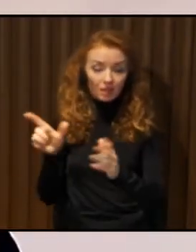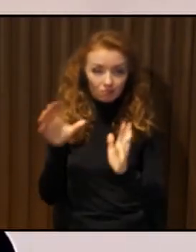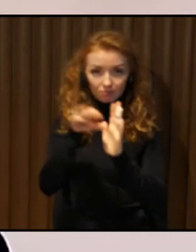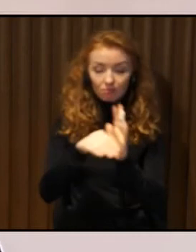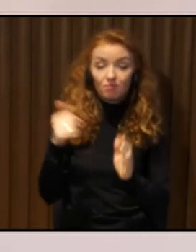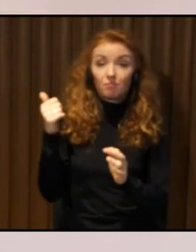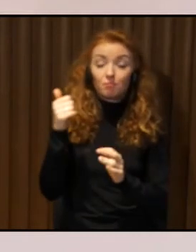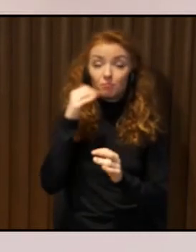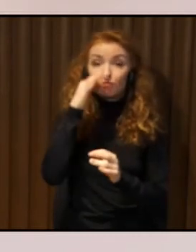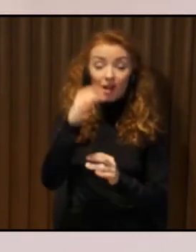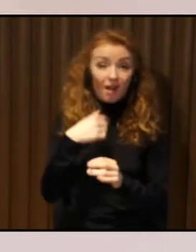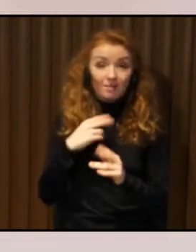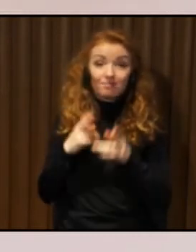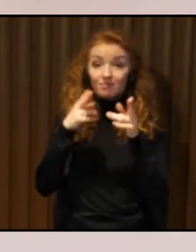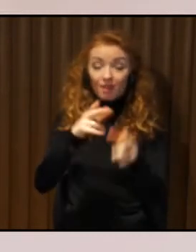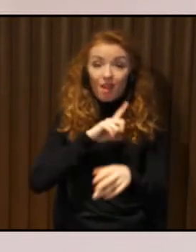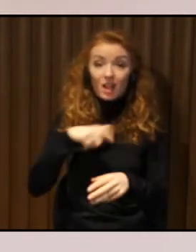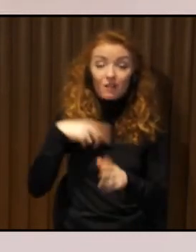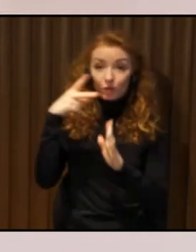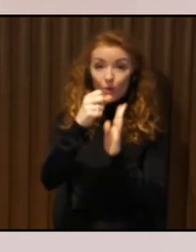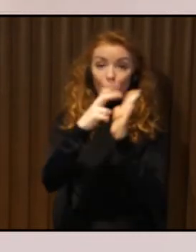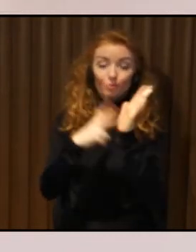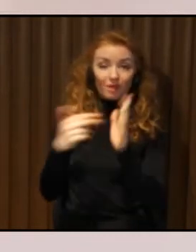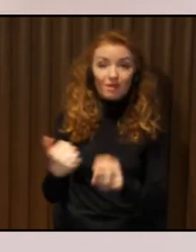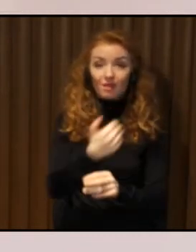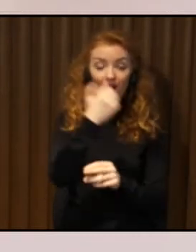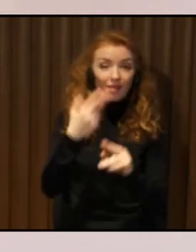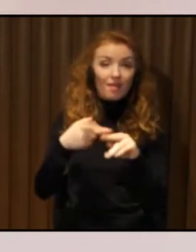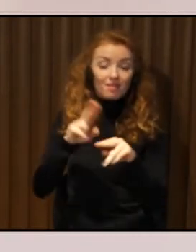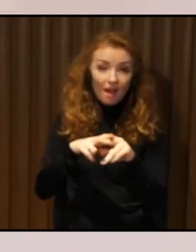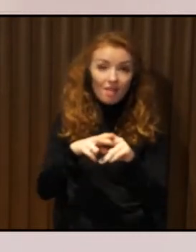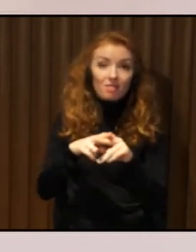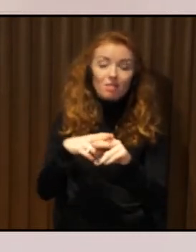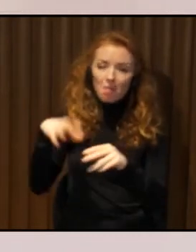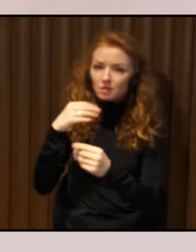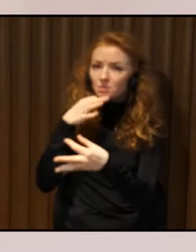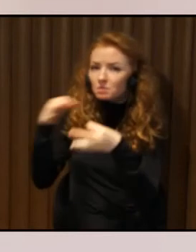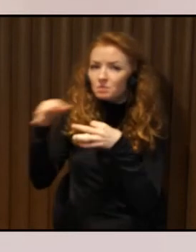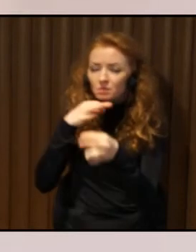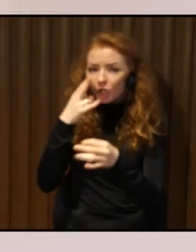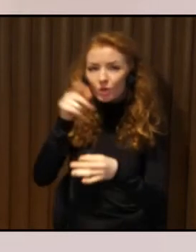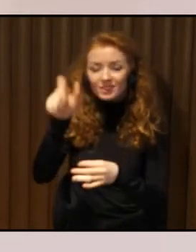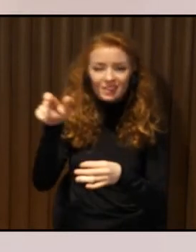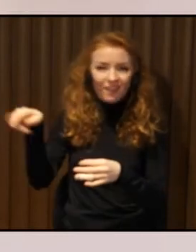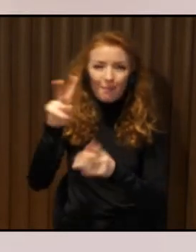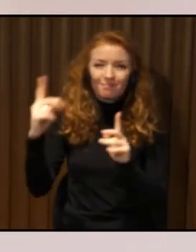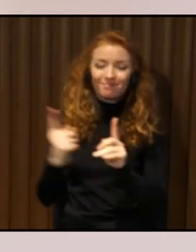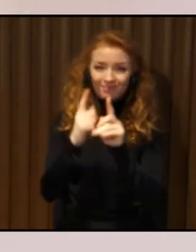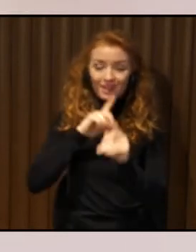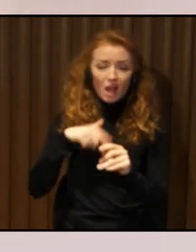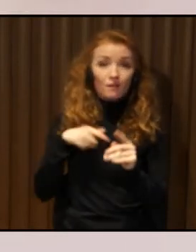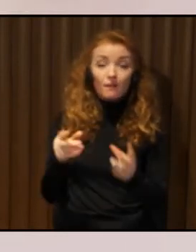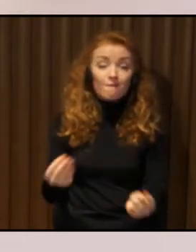And the feedbacks we got from the people we met in Latvia was incredible and was